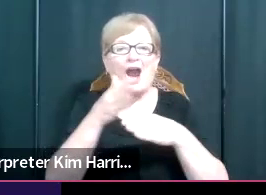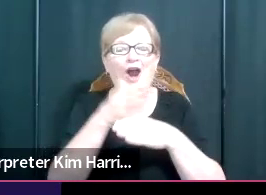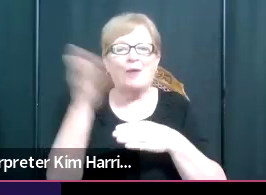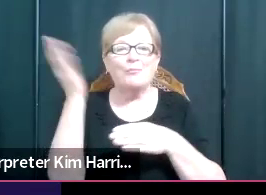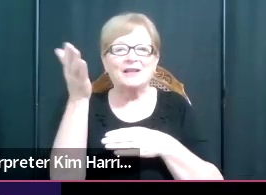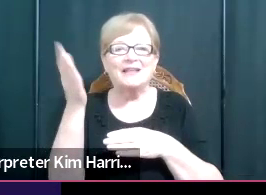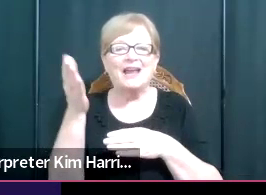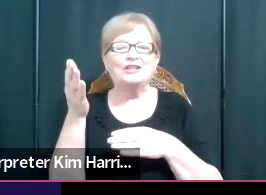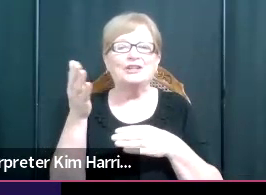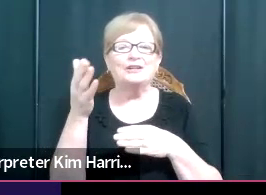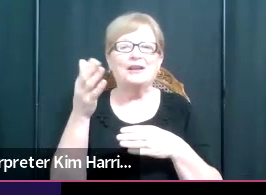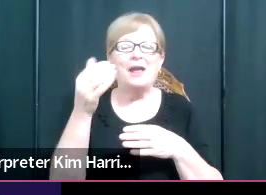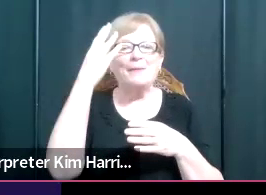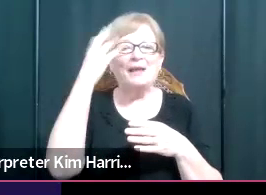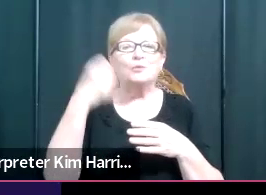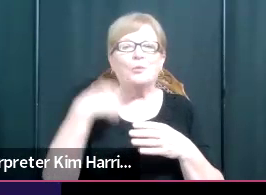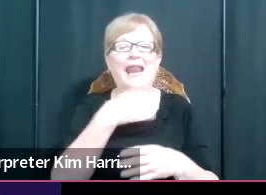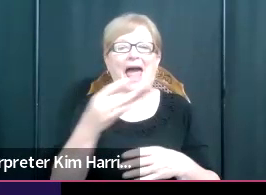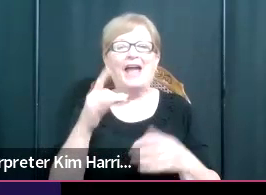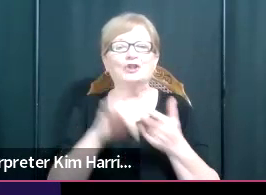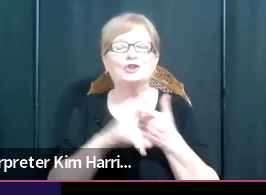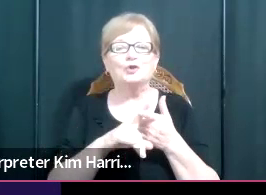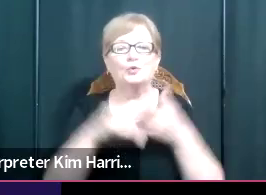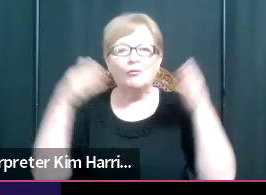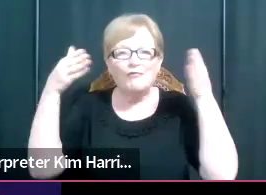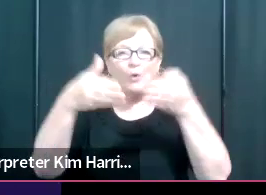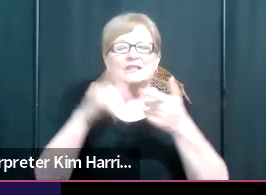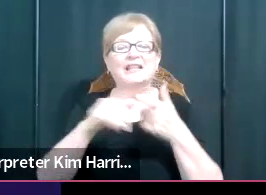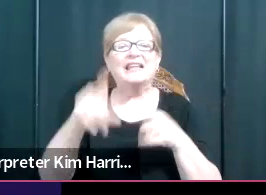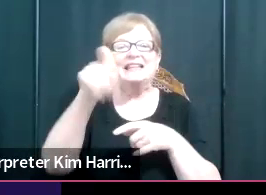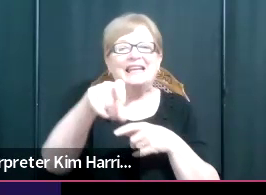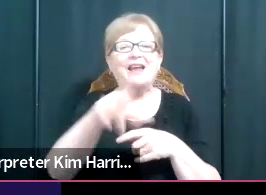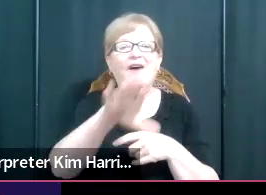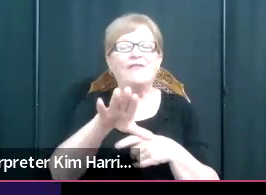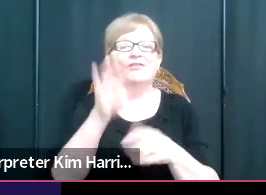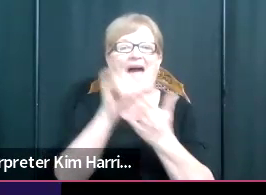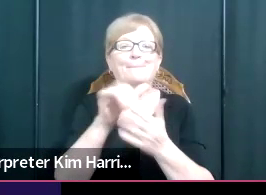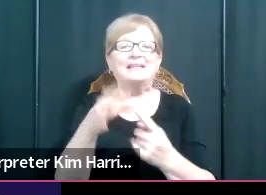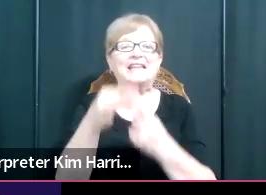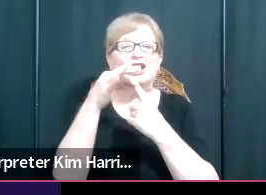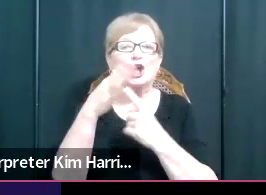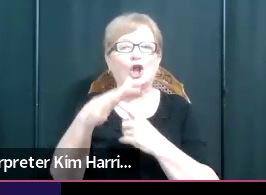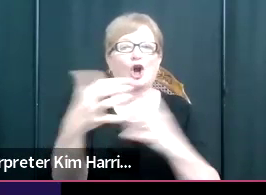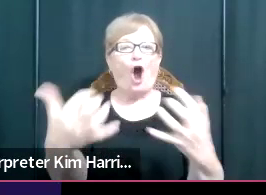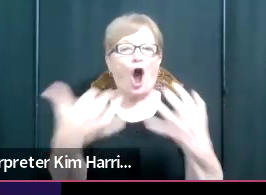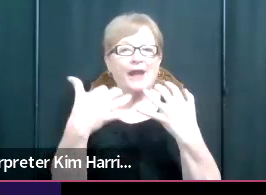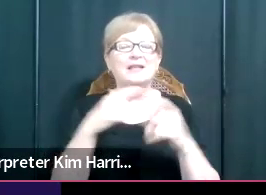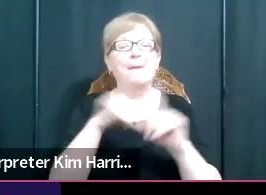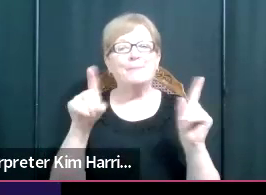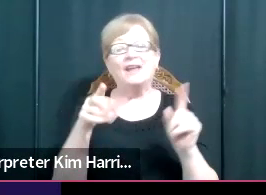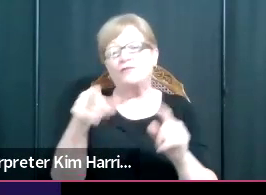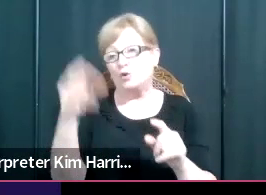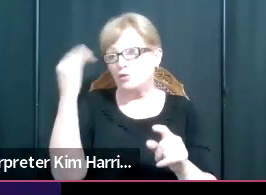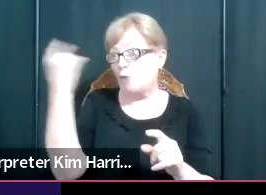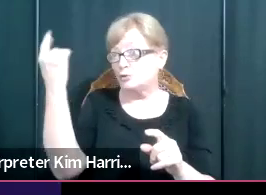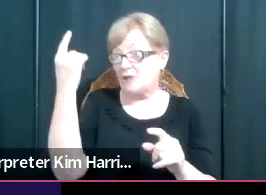just because we like to sort of tailor them to the needs of the audiences that we're working with. But if you know of anybody or want to put us in